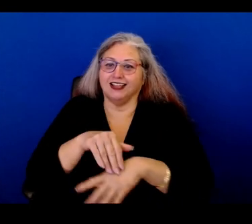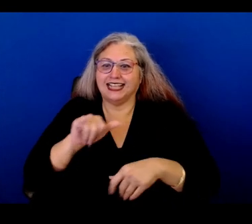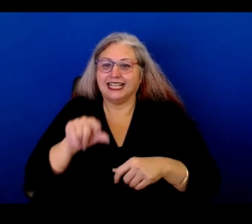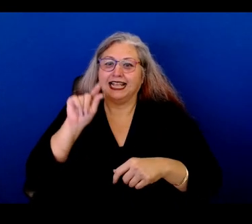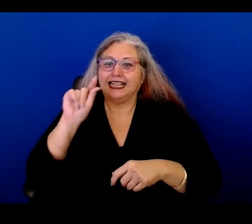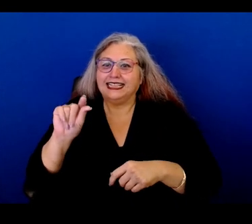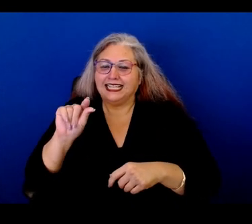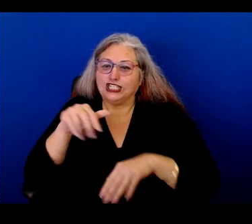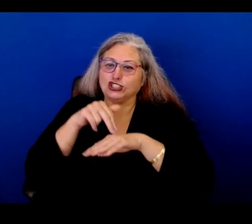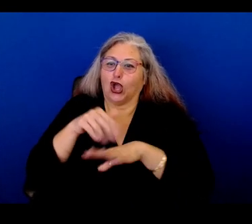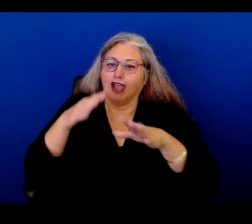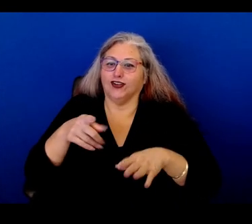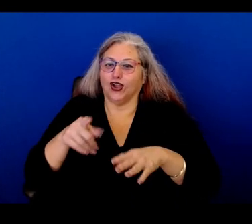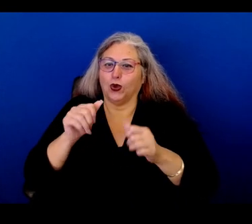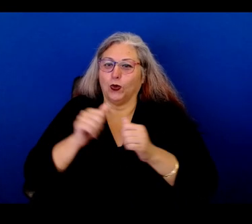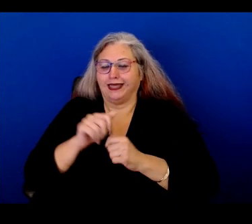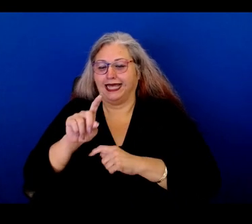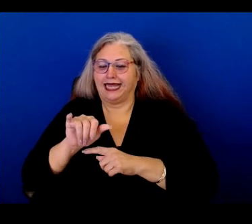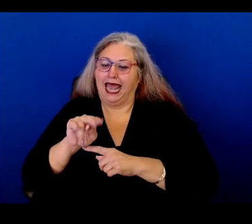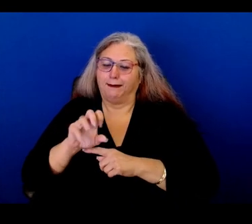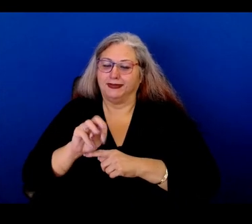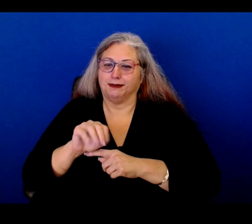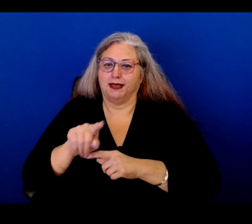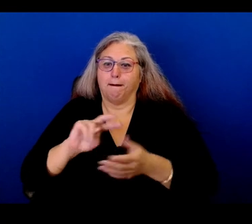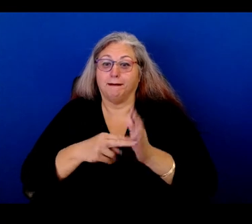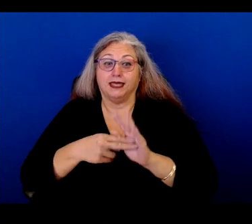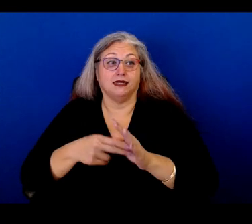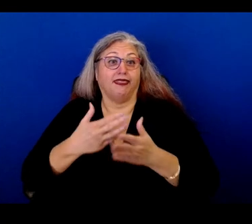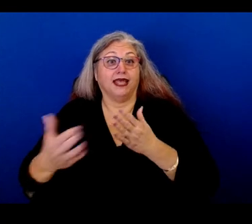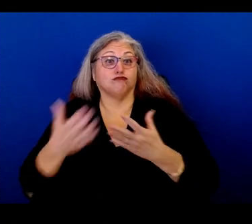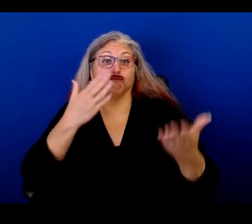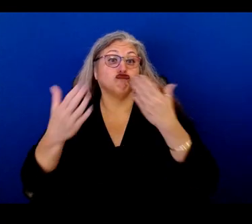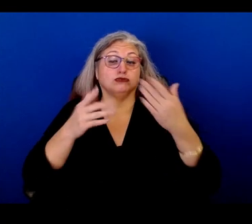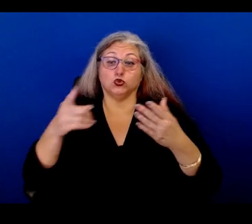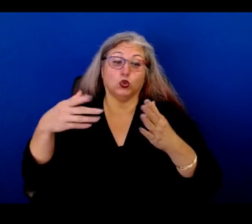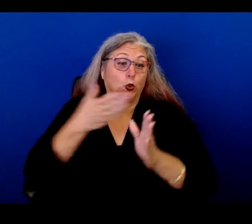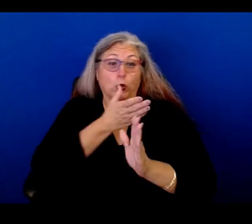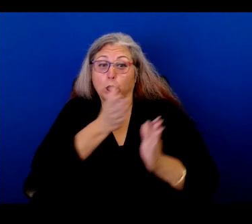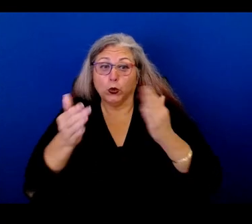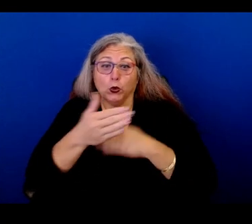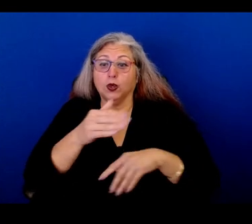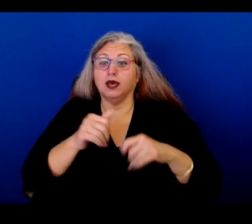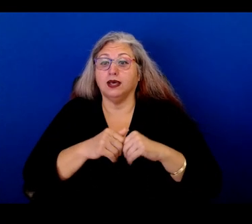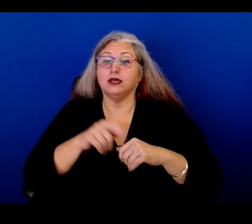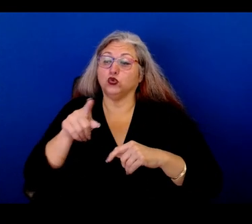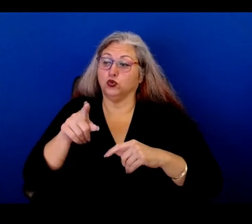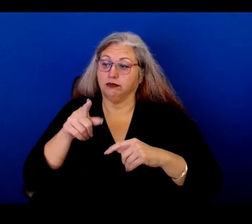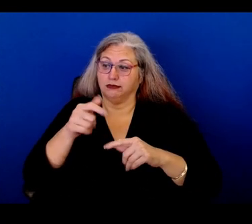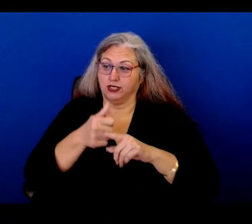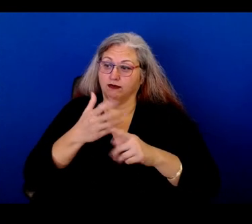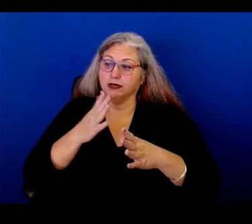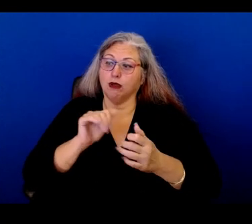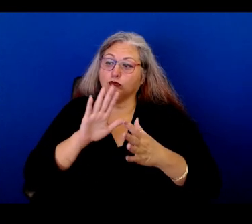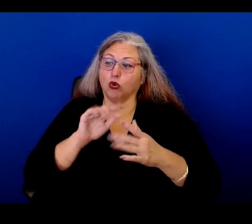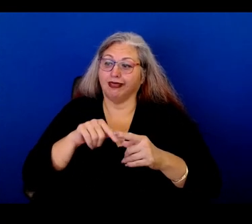tiny surfer of dynamism. You just like, things come and go, and you just like, And as you have approached this process